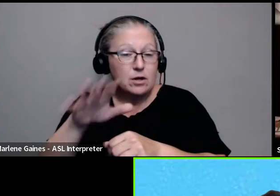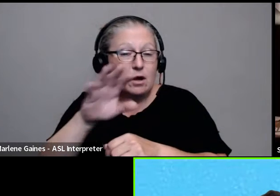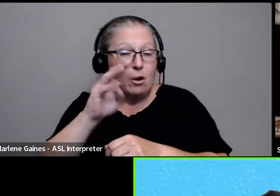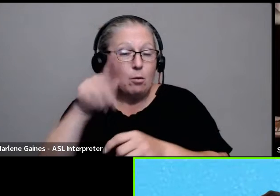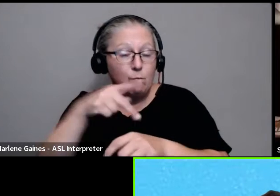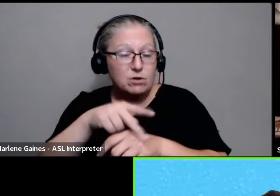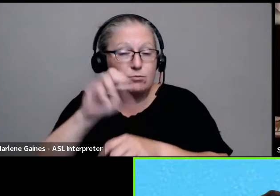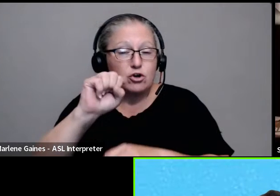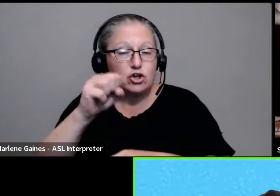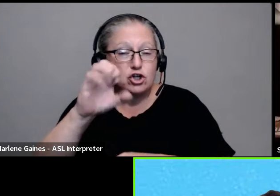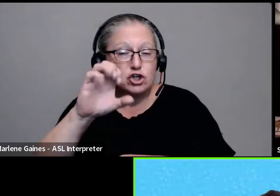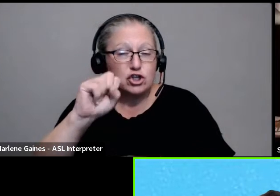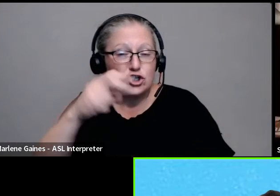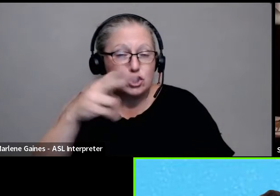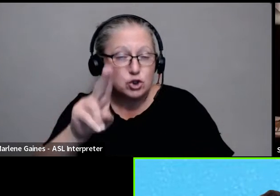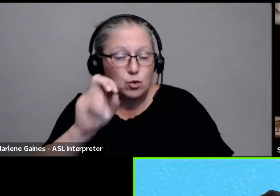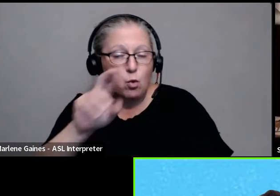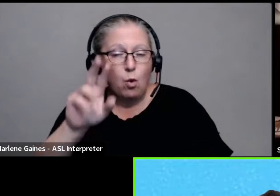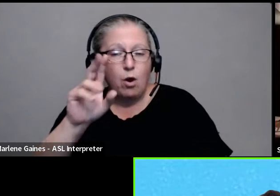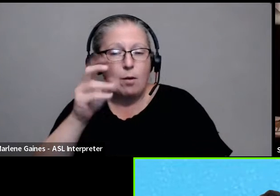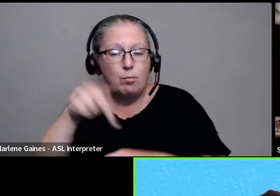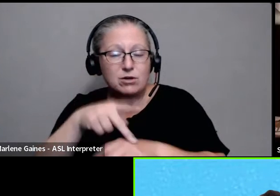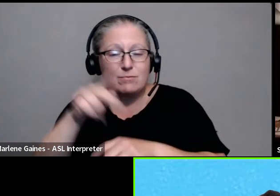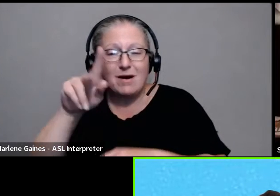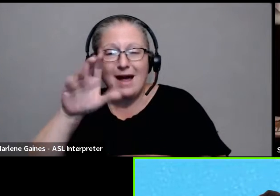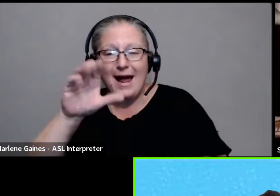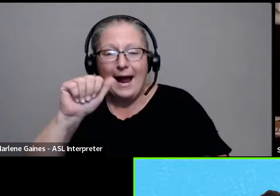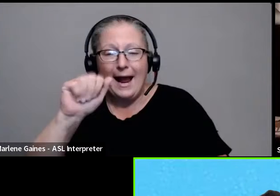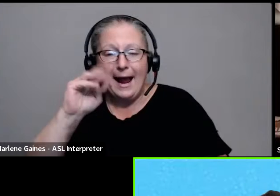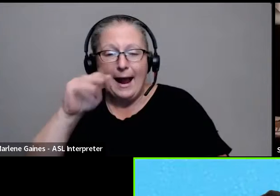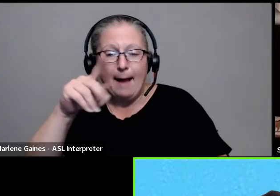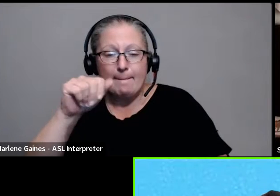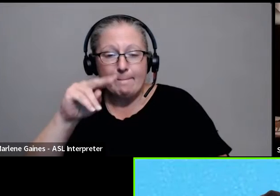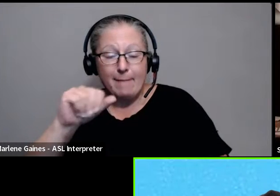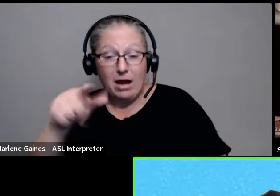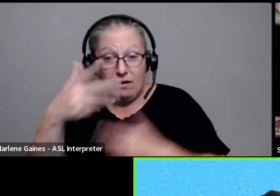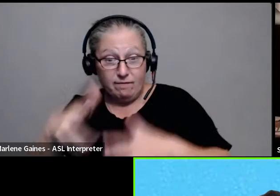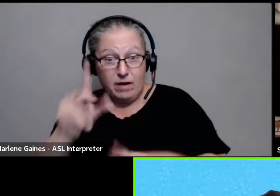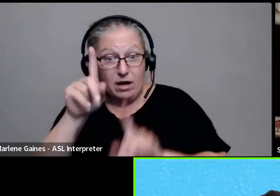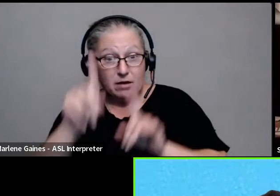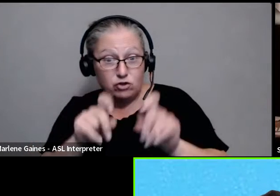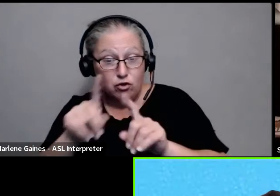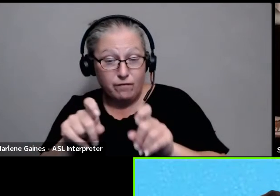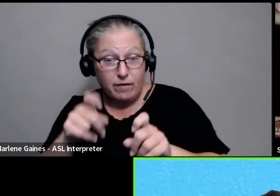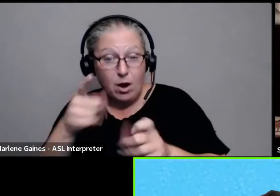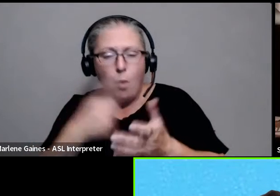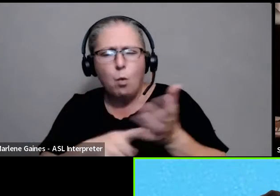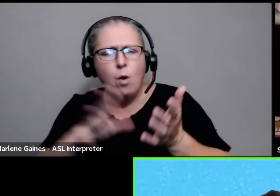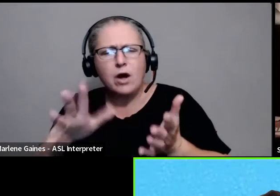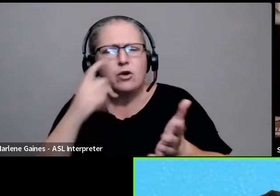you done those types of surveys, and what have you seen as the outcome?